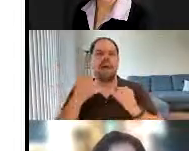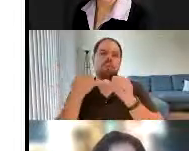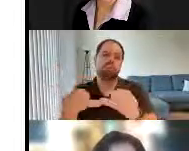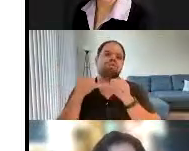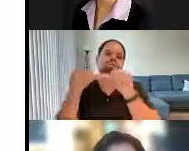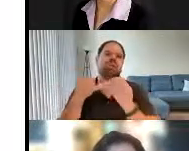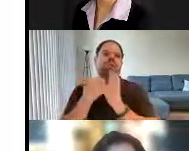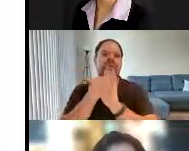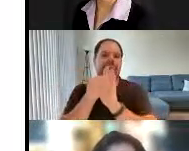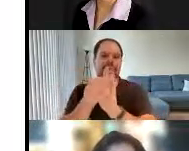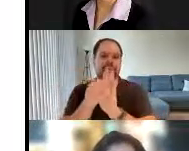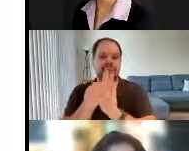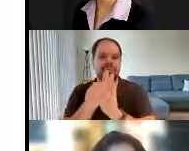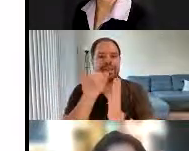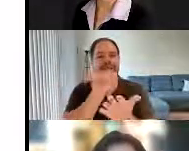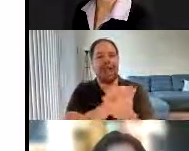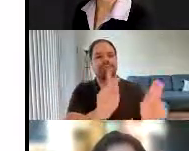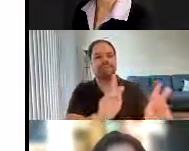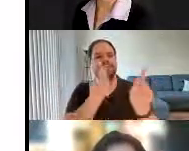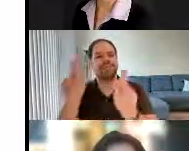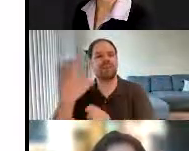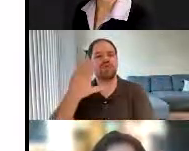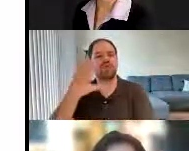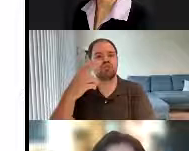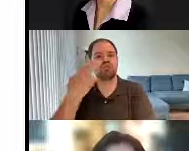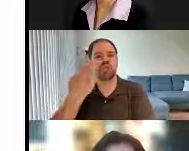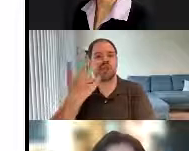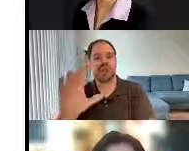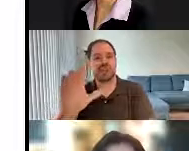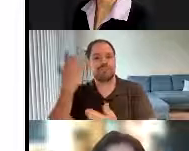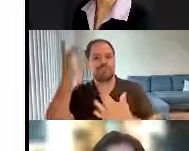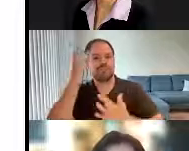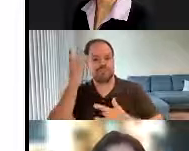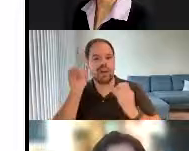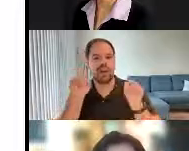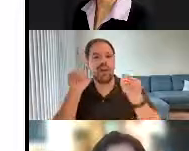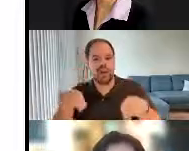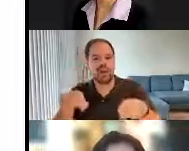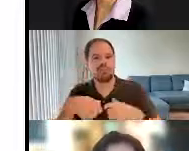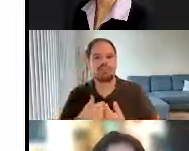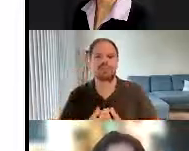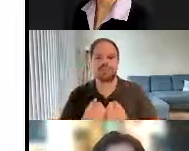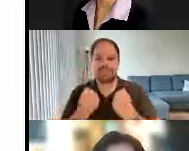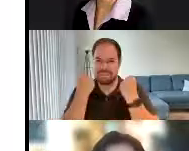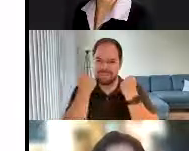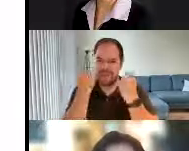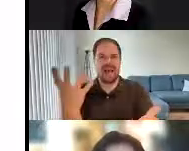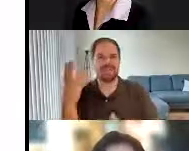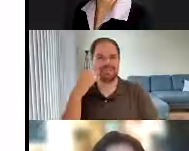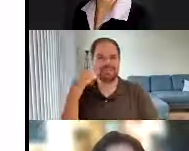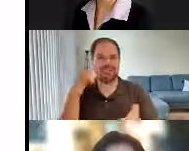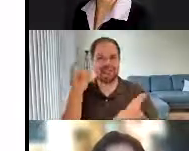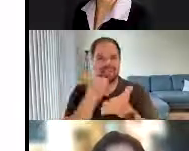maybe not fully recovering. They might experience symptoms that are long acting. It can be chronic